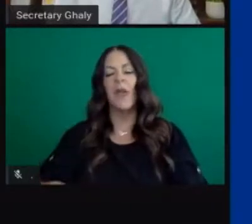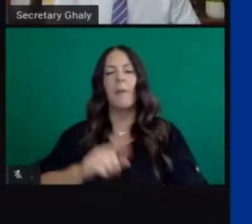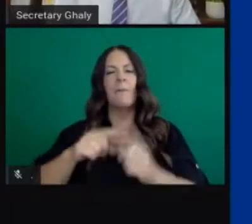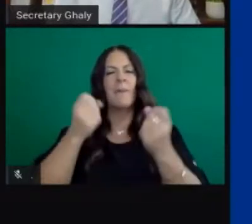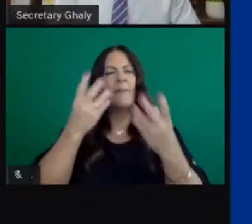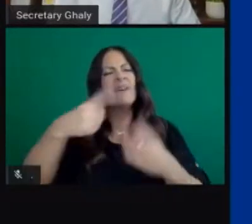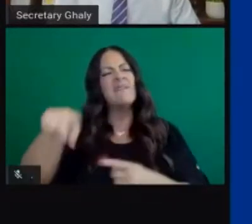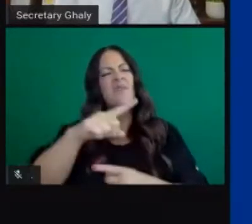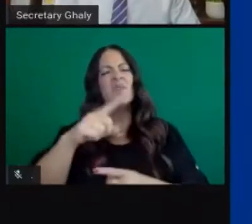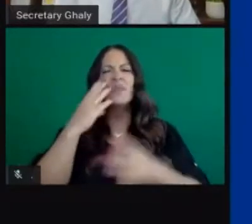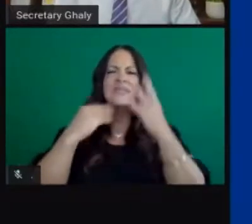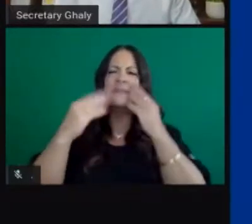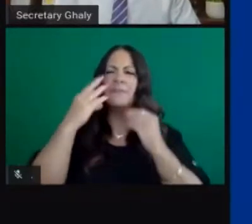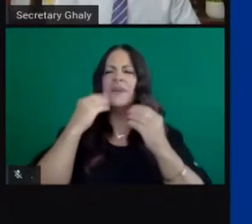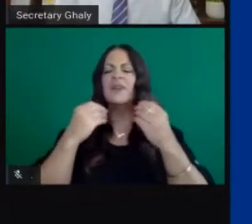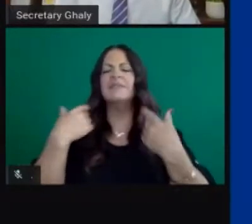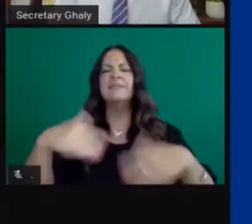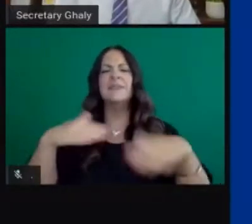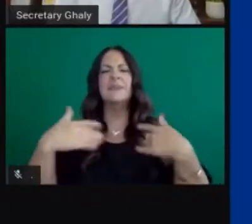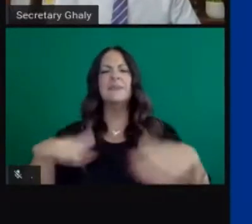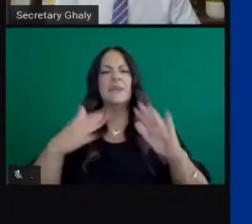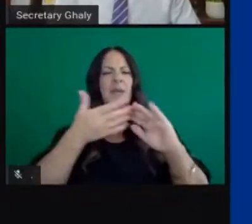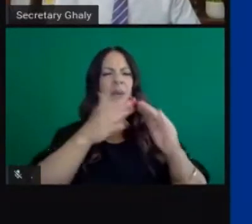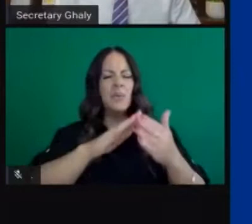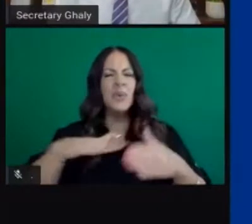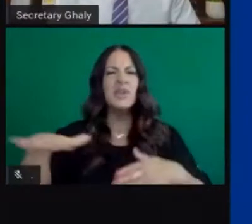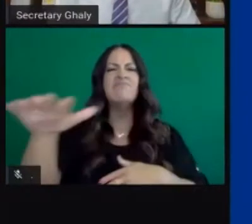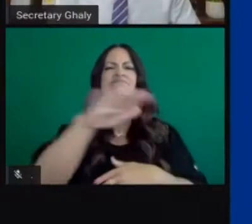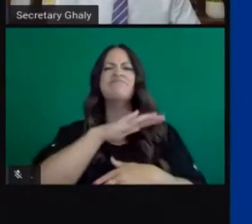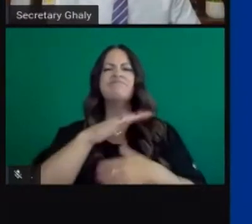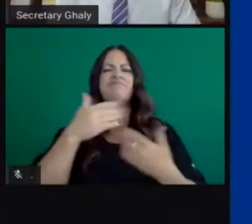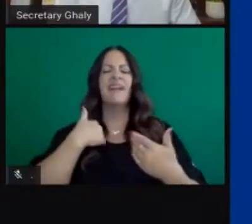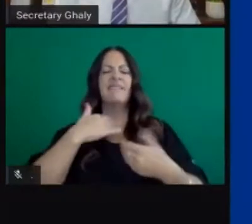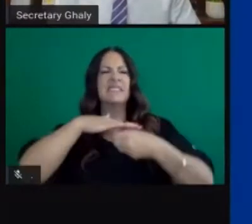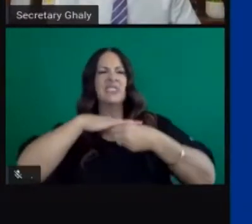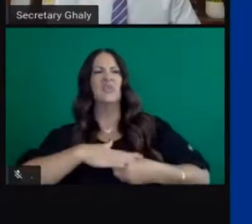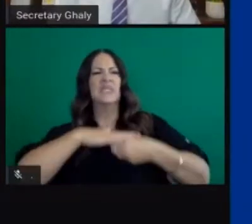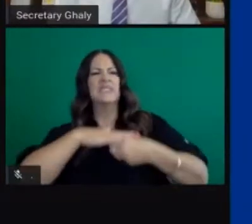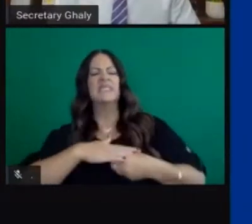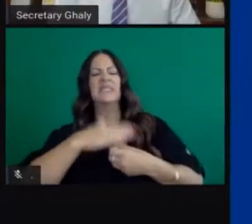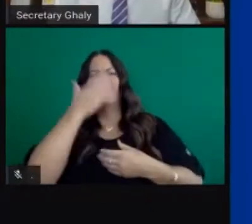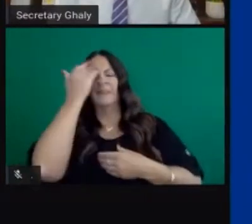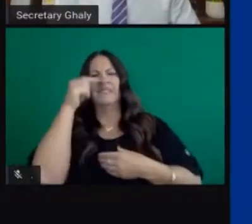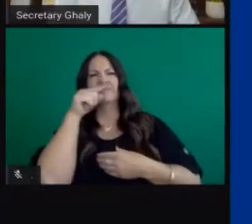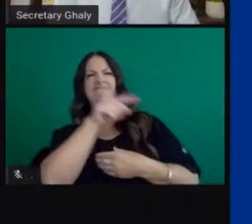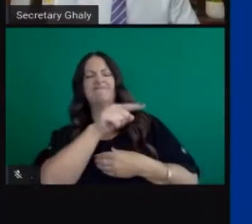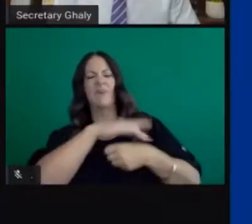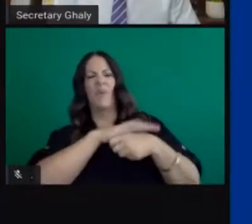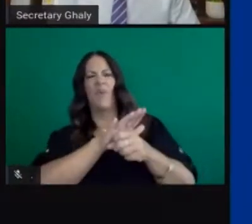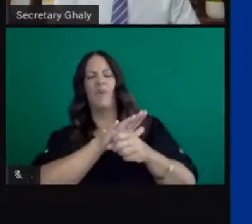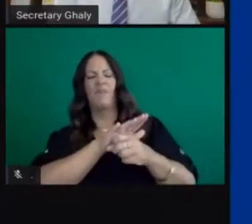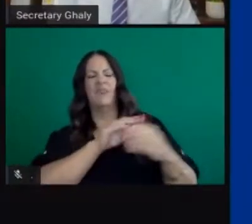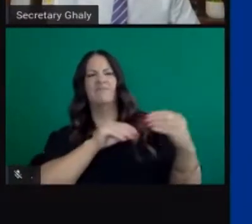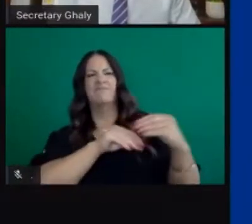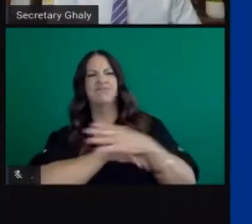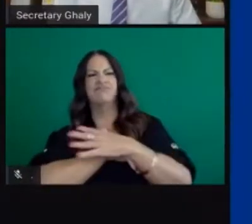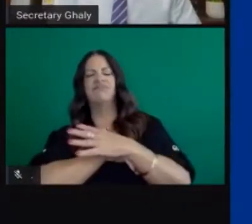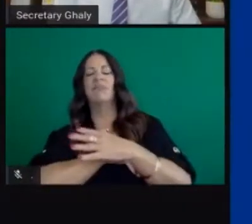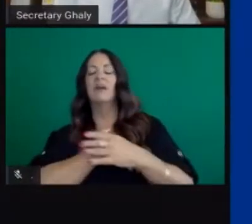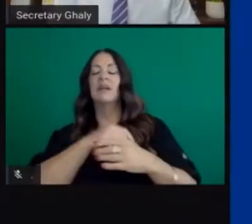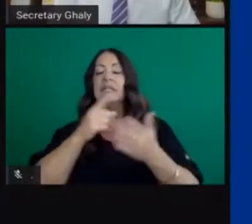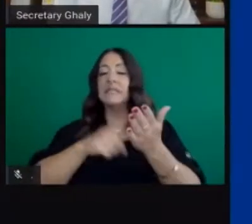families, communities, widespread stress and anxiety regarding COVID-19. Even before